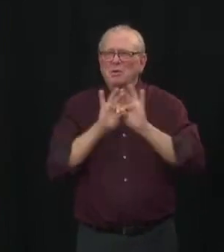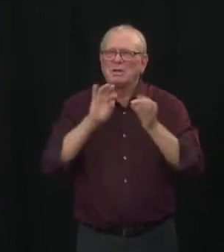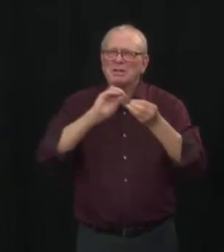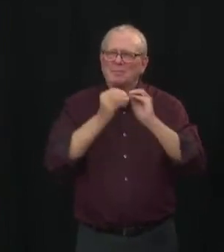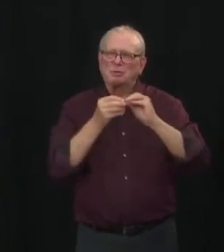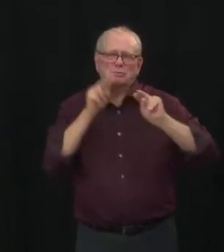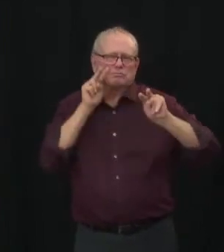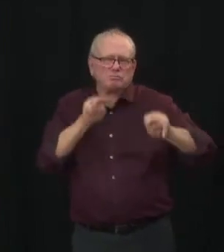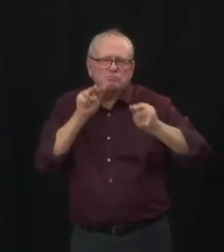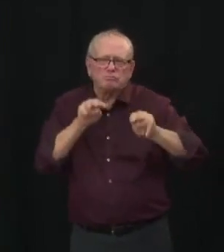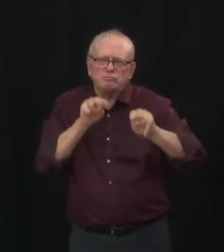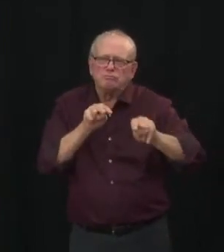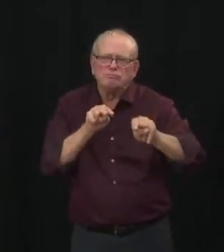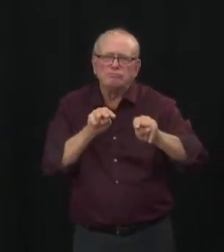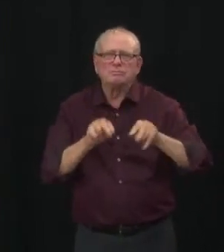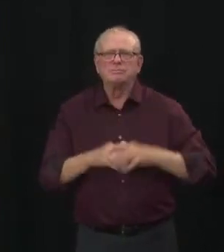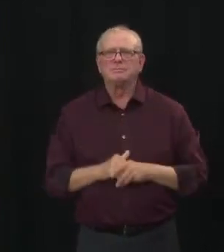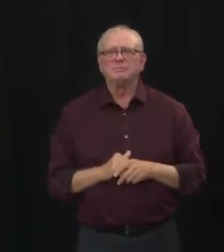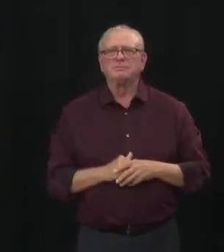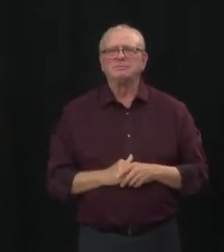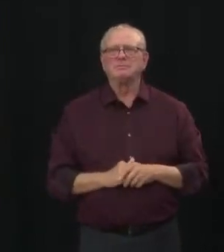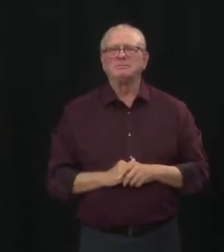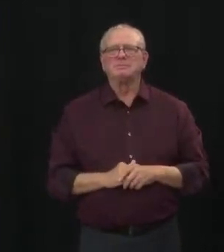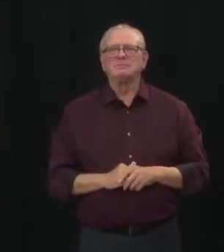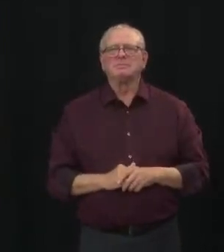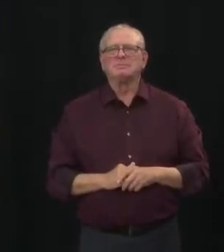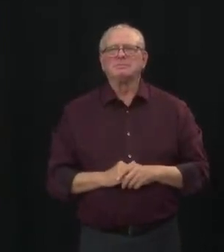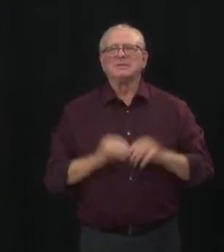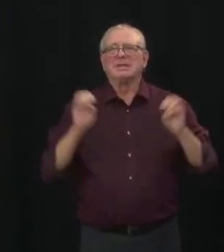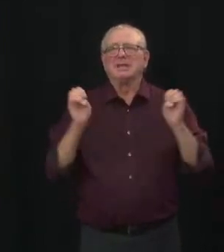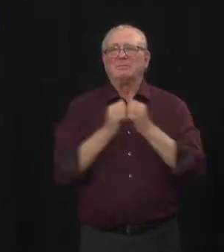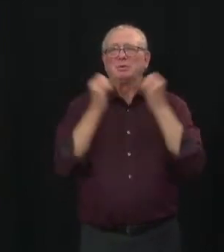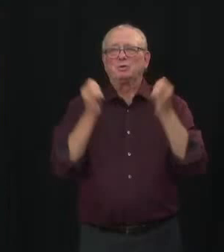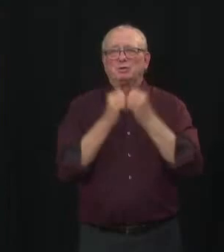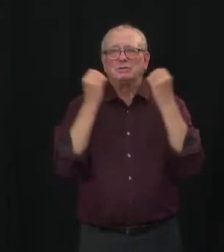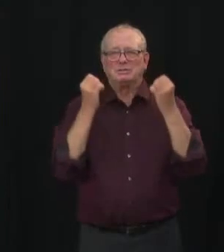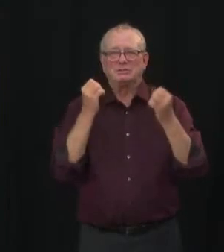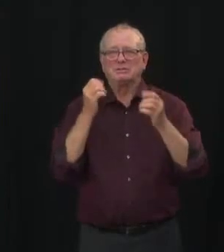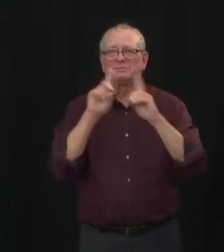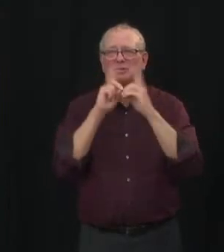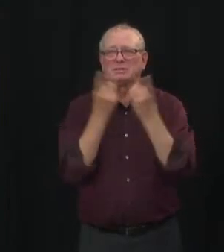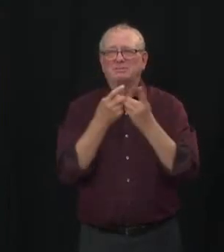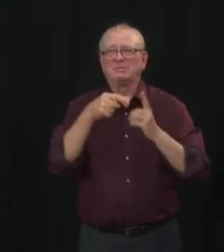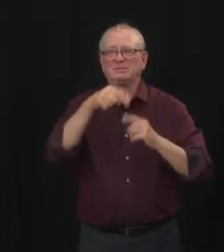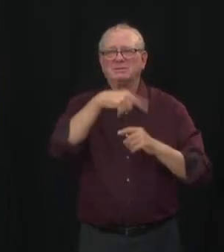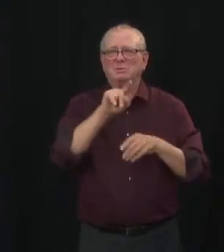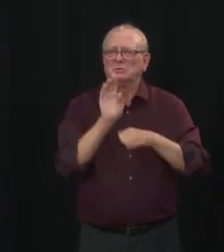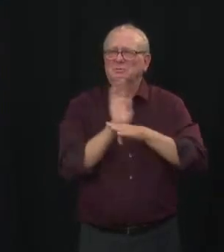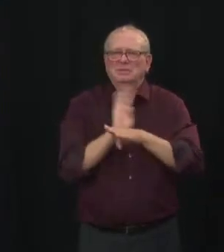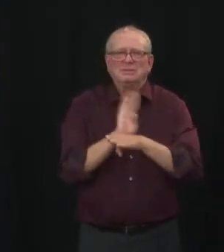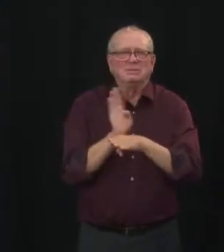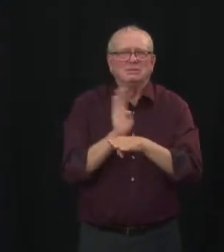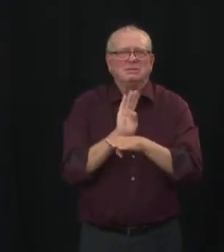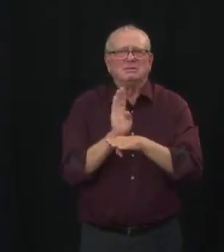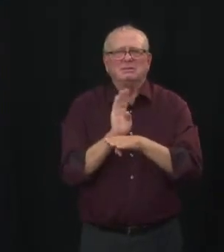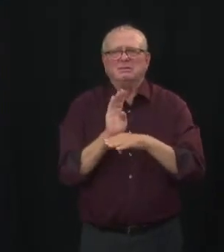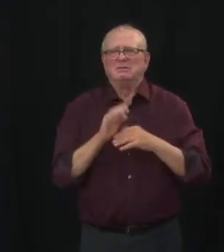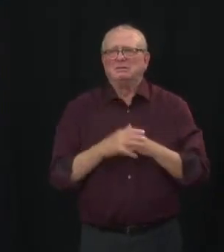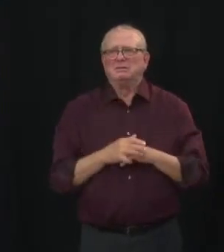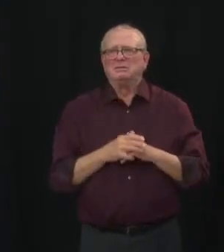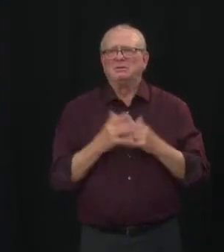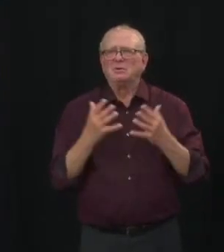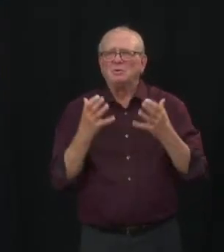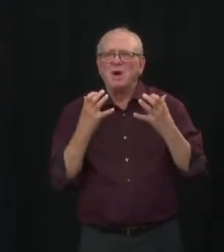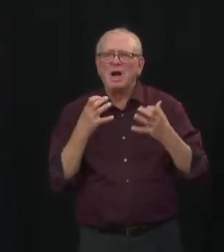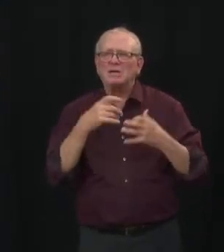because volumes in Emerge are very high as well. The whole system is busy, and we're working to increase capacity across